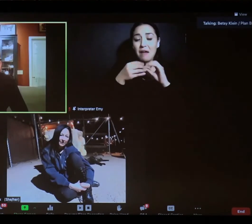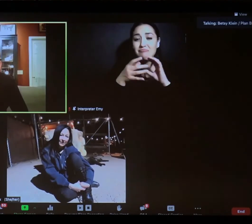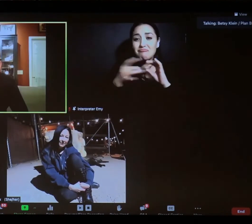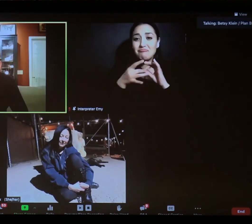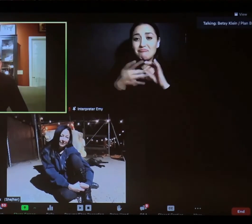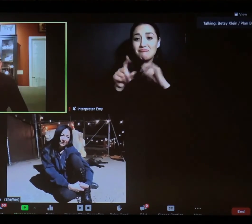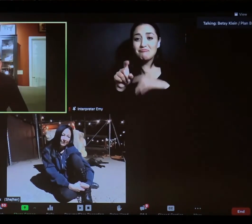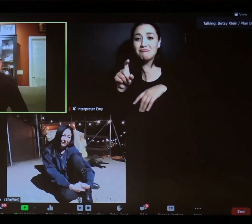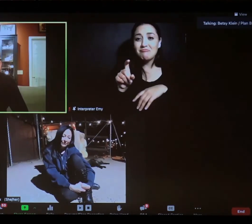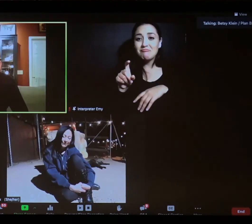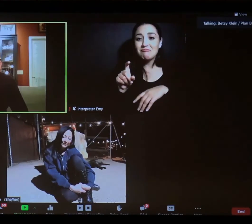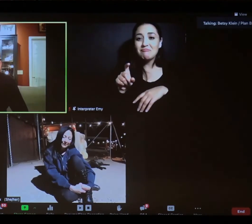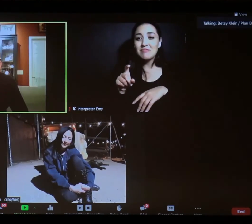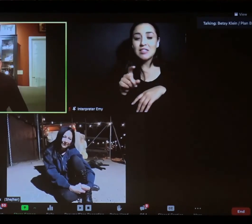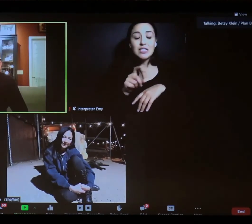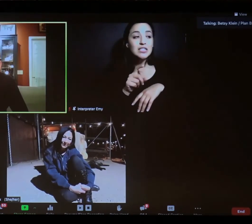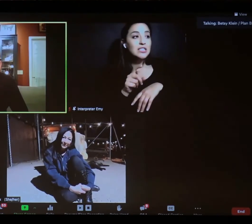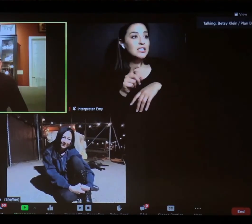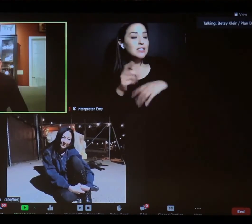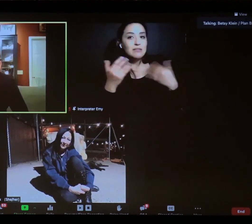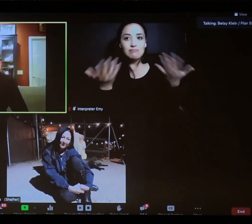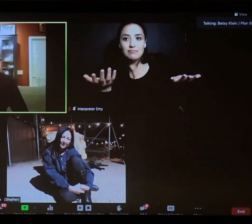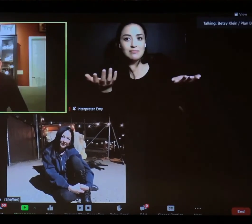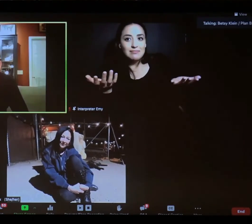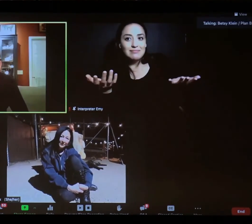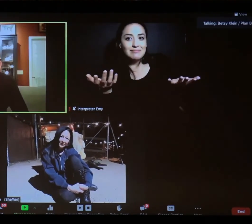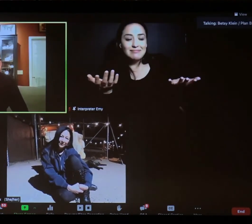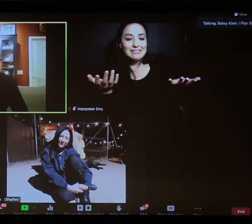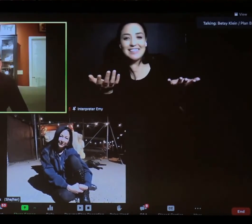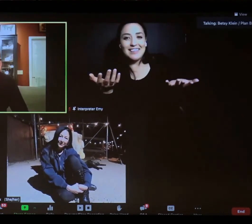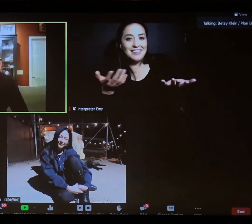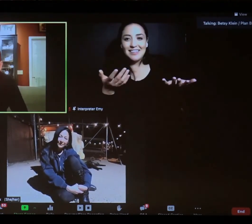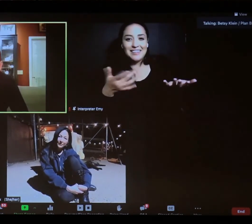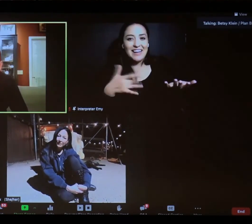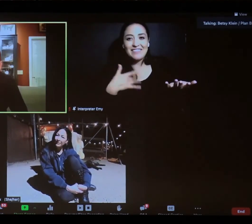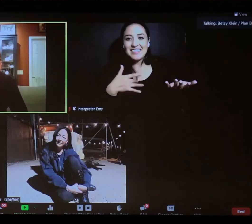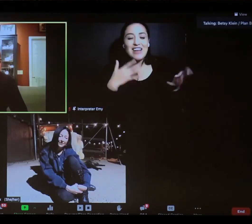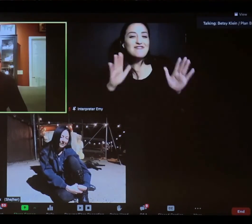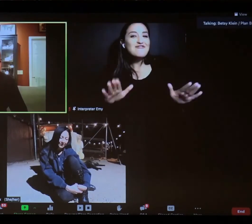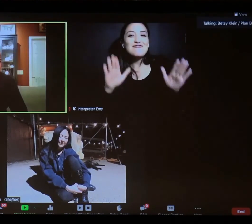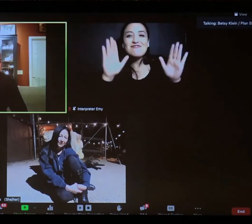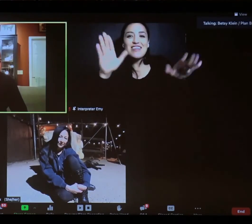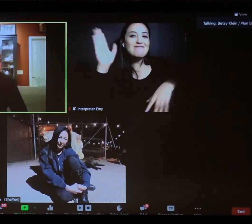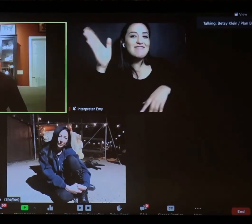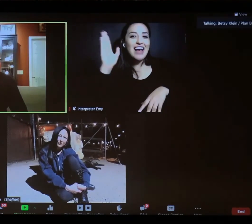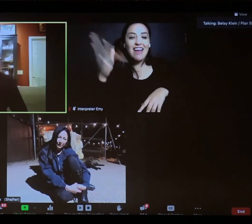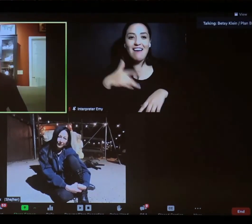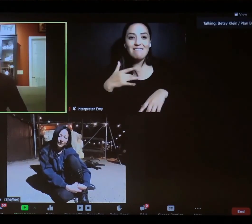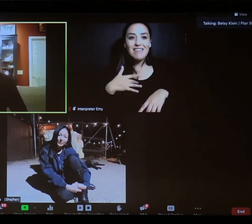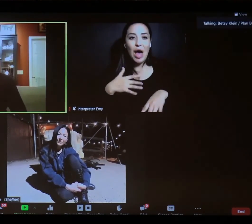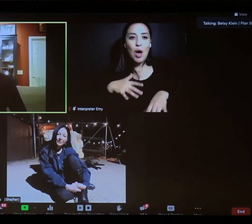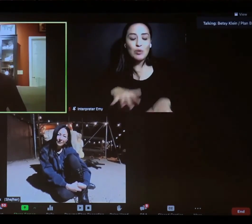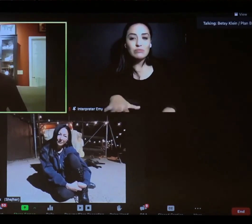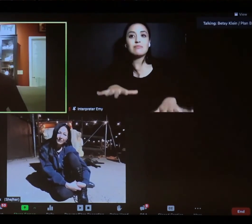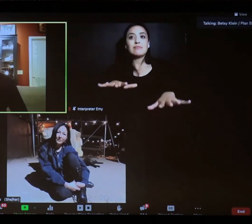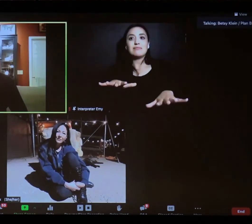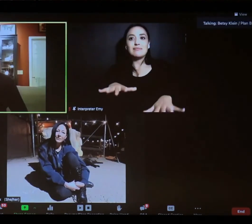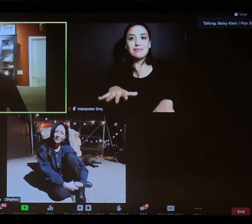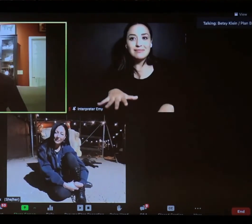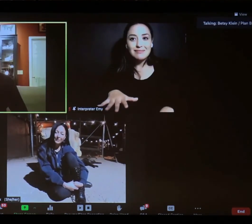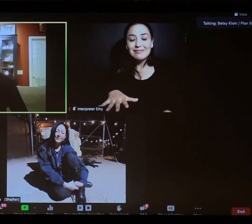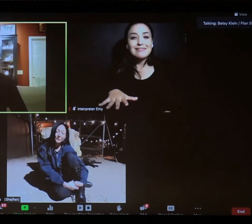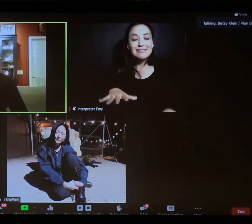Just what a great round of presentations today. I mean, I was blown away by everybody, actually. It was so